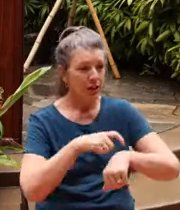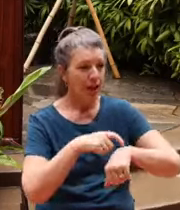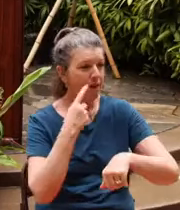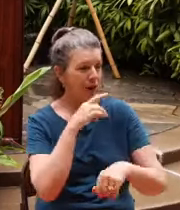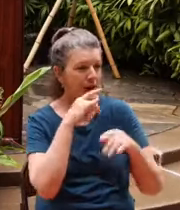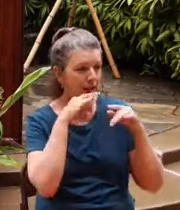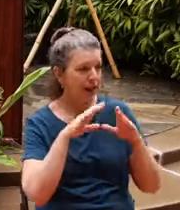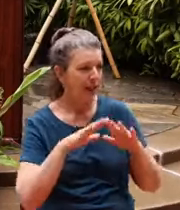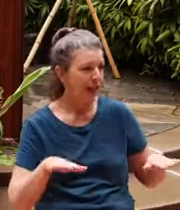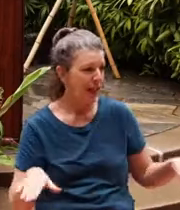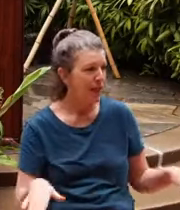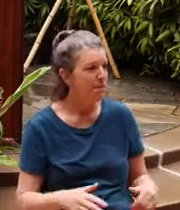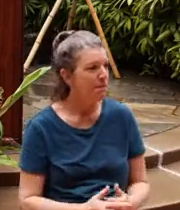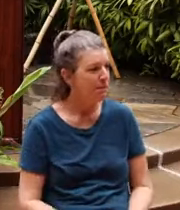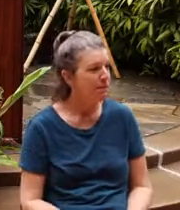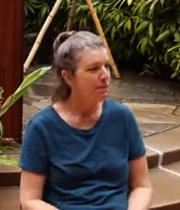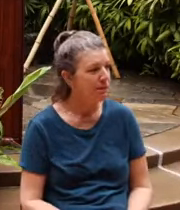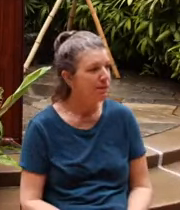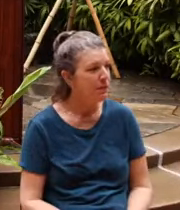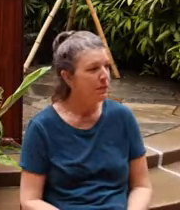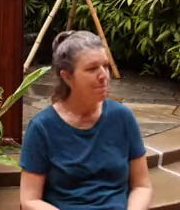KPD.